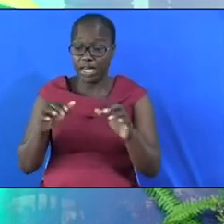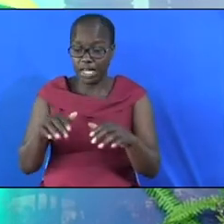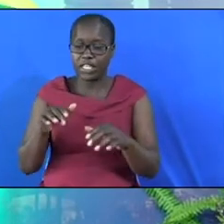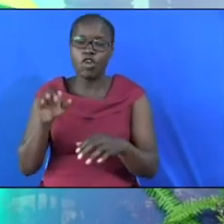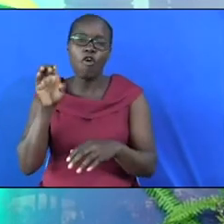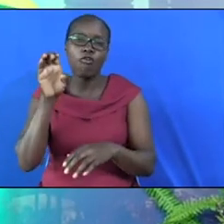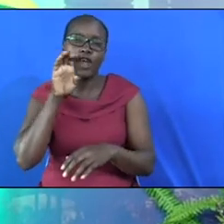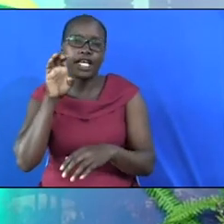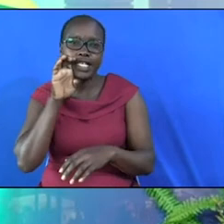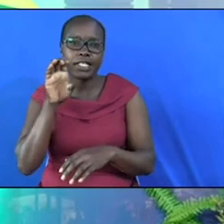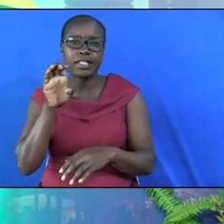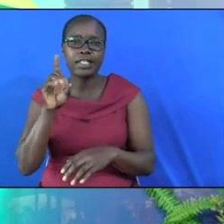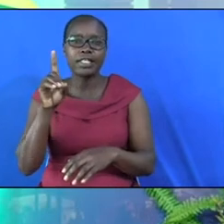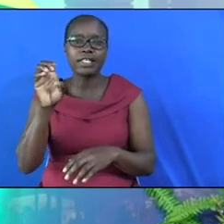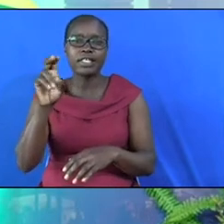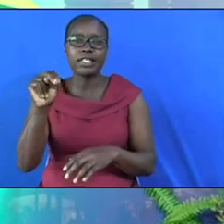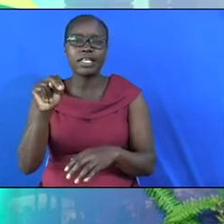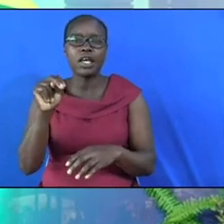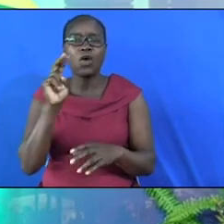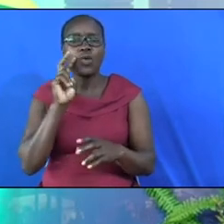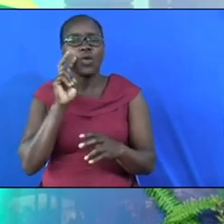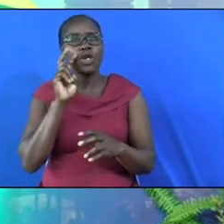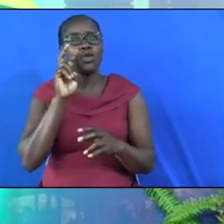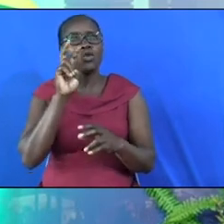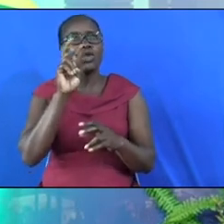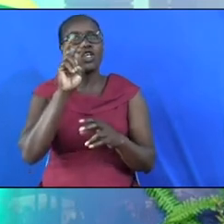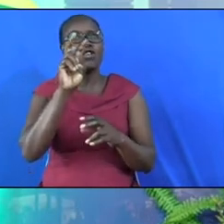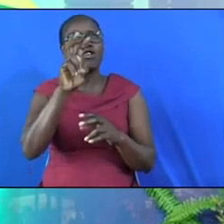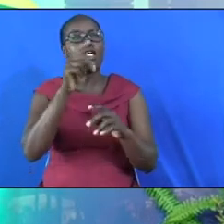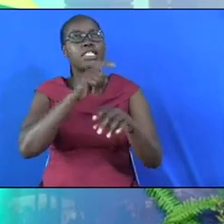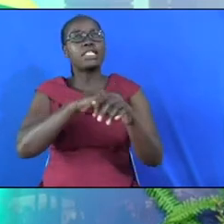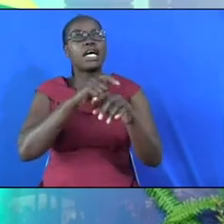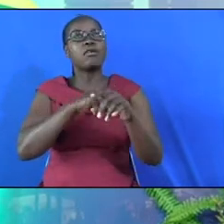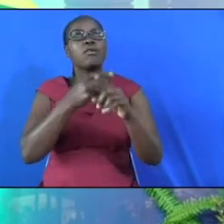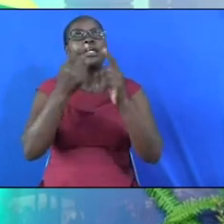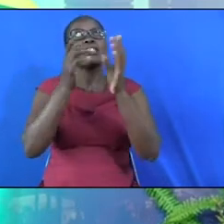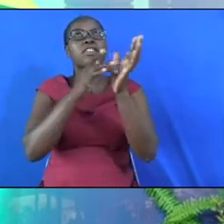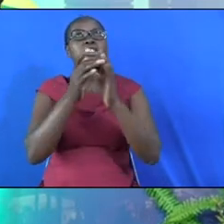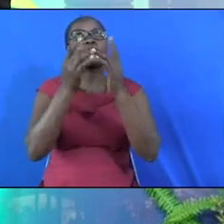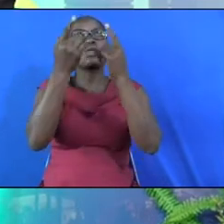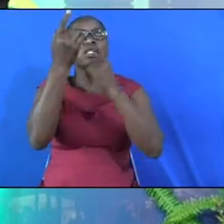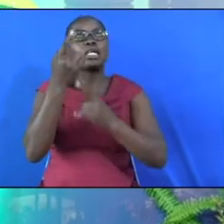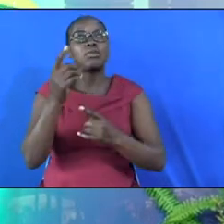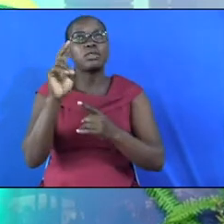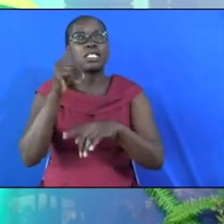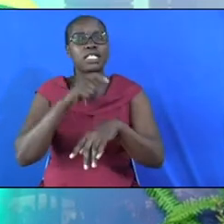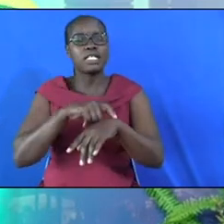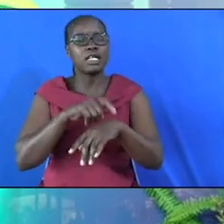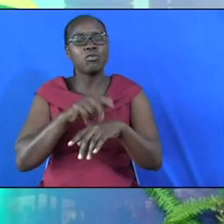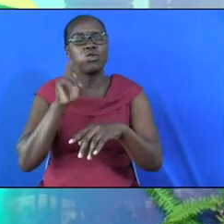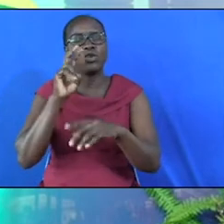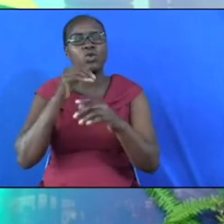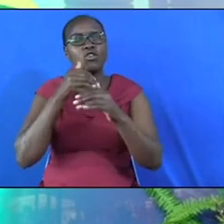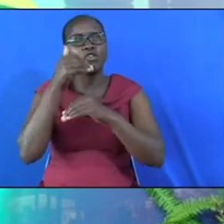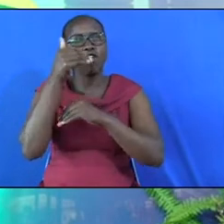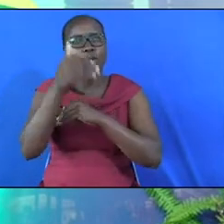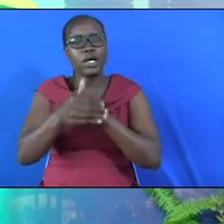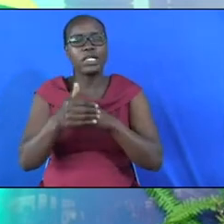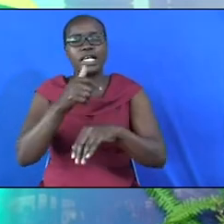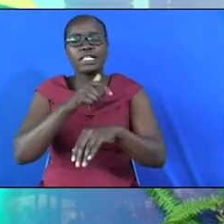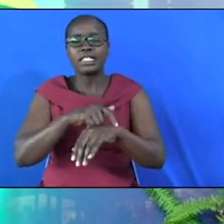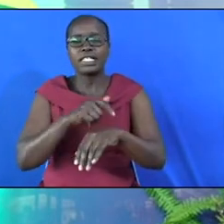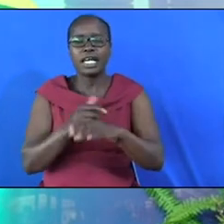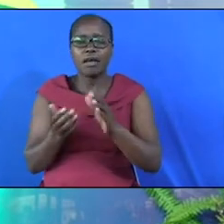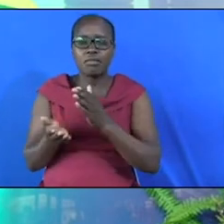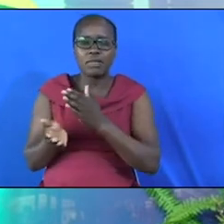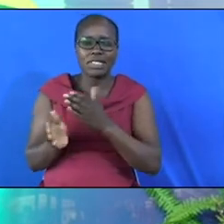Eden, we have been looking forward to the time when Christ will come for the second time. We've been looking forward to the time that death